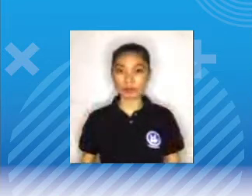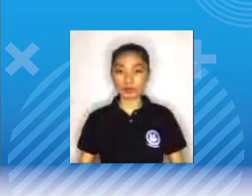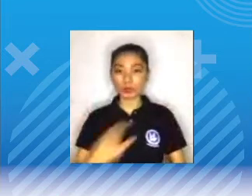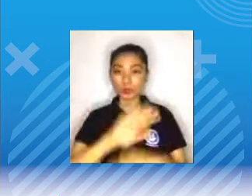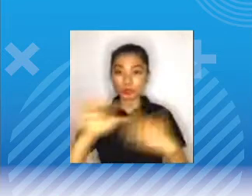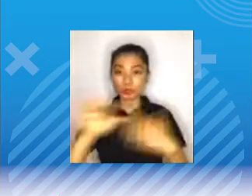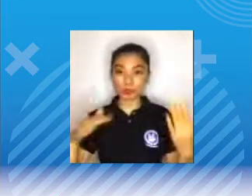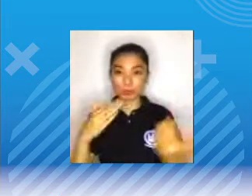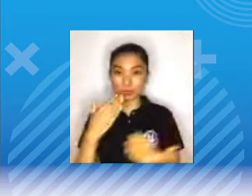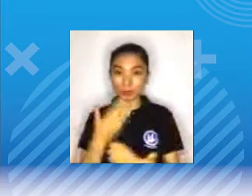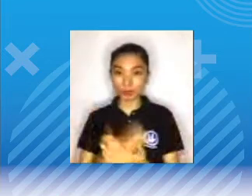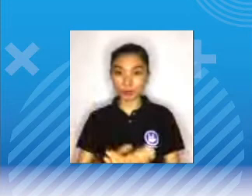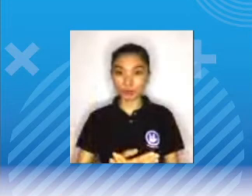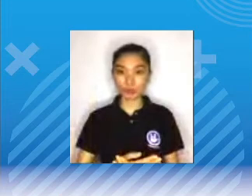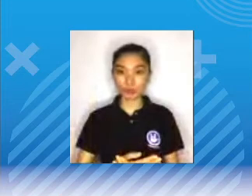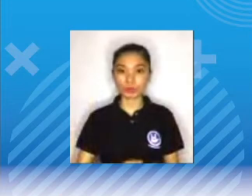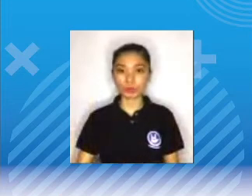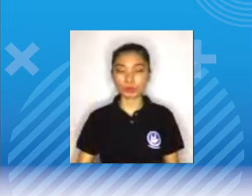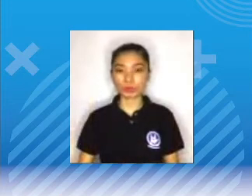yan sila is